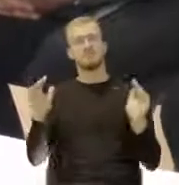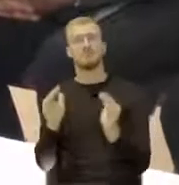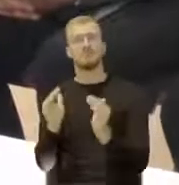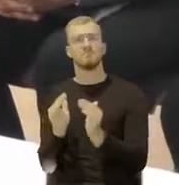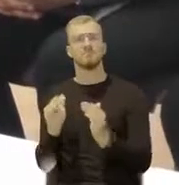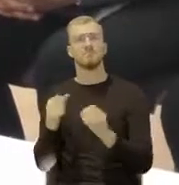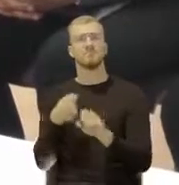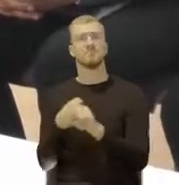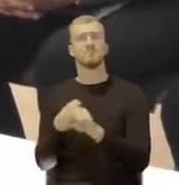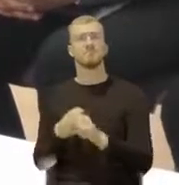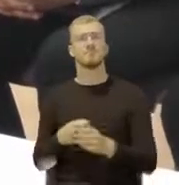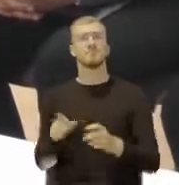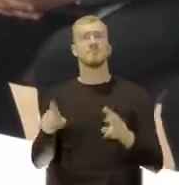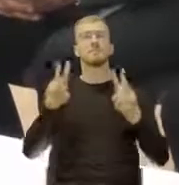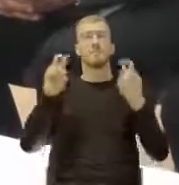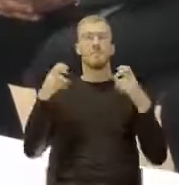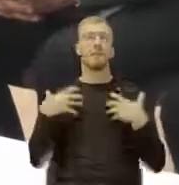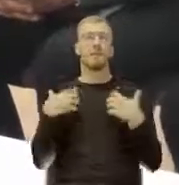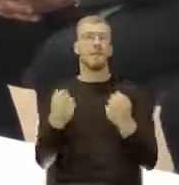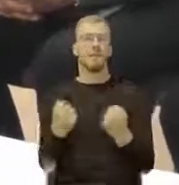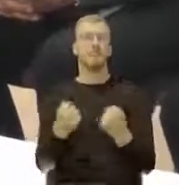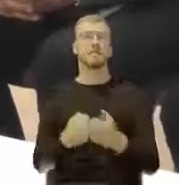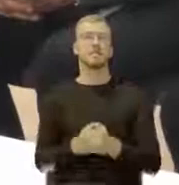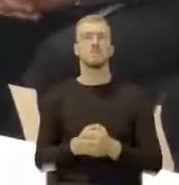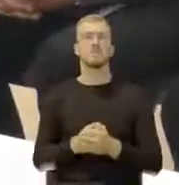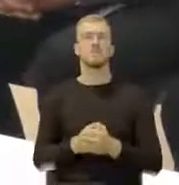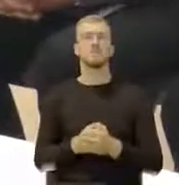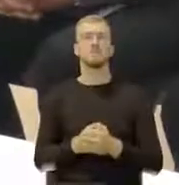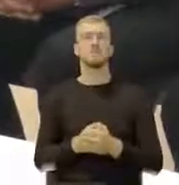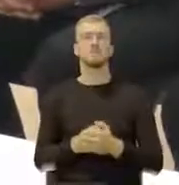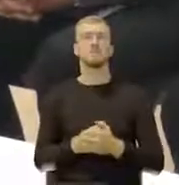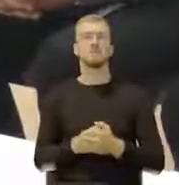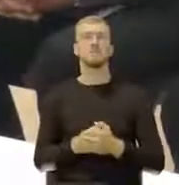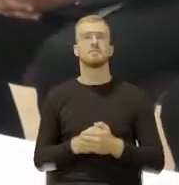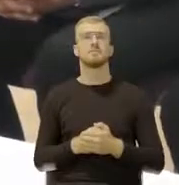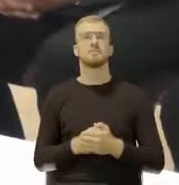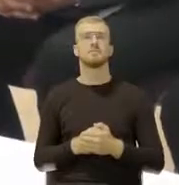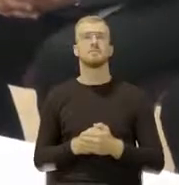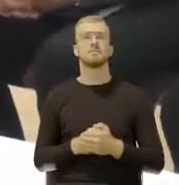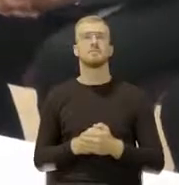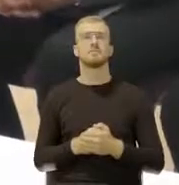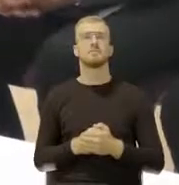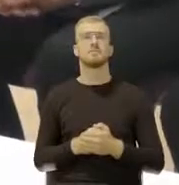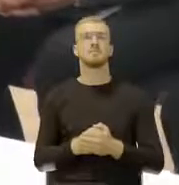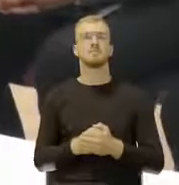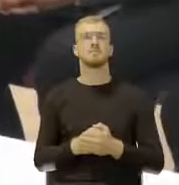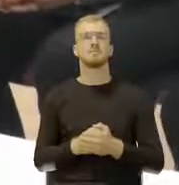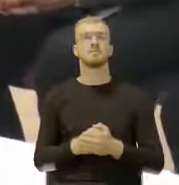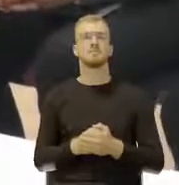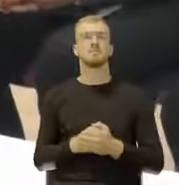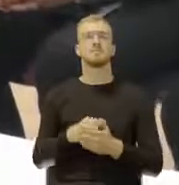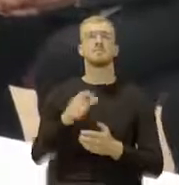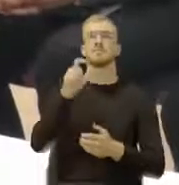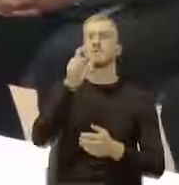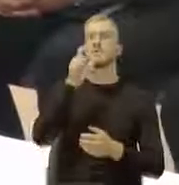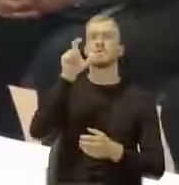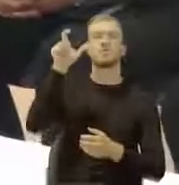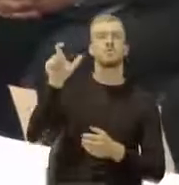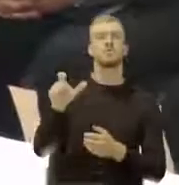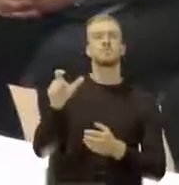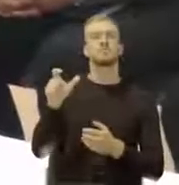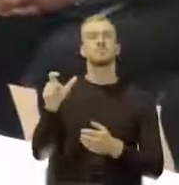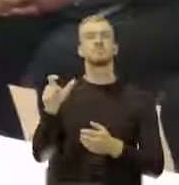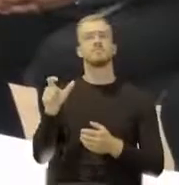transport users walk much more than car users. They are less exposed to obesity and or